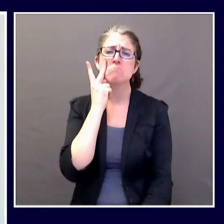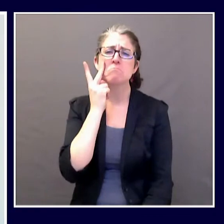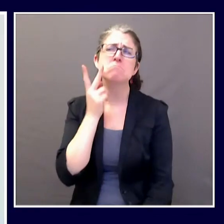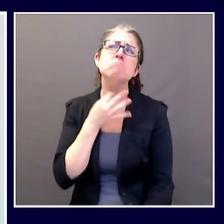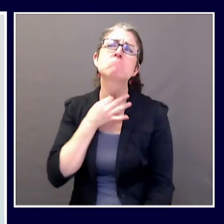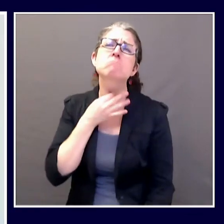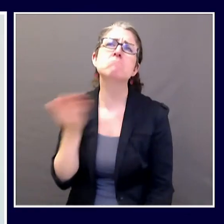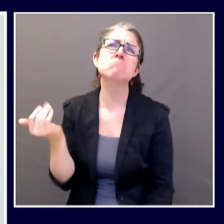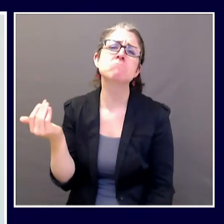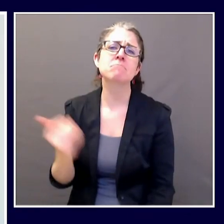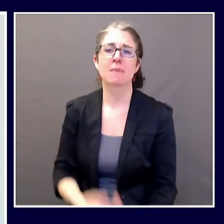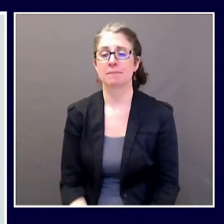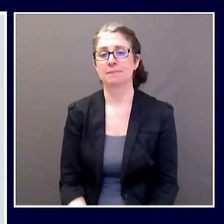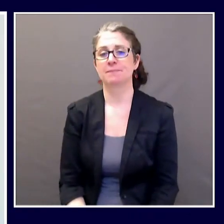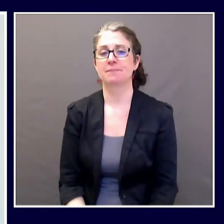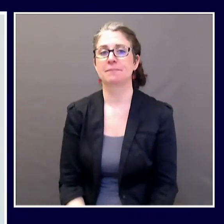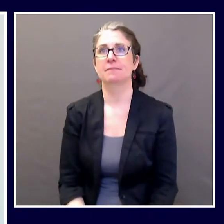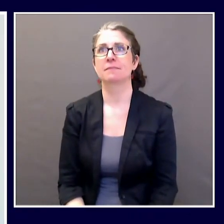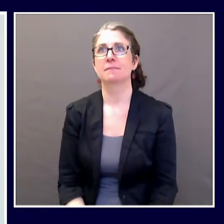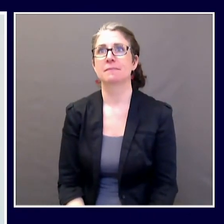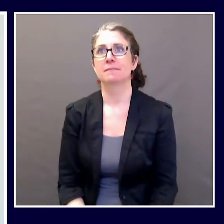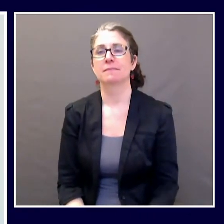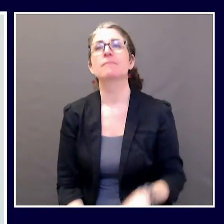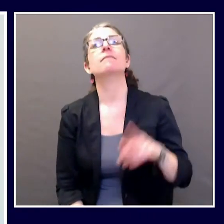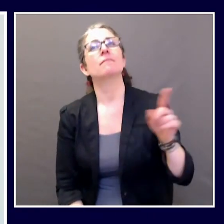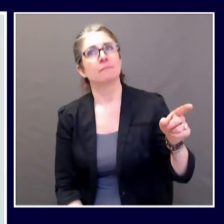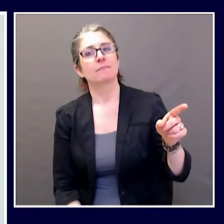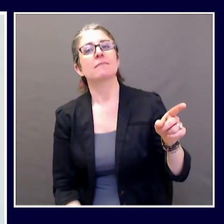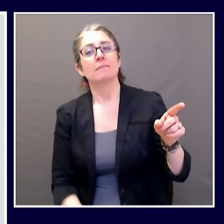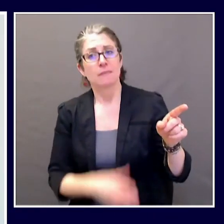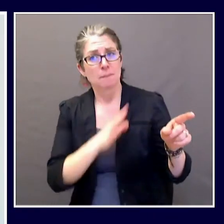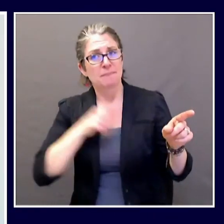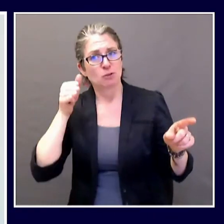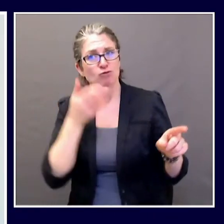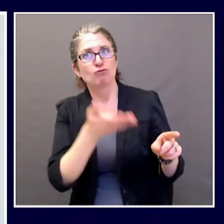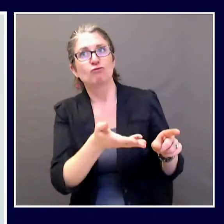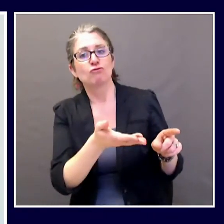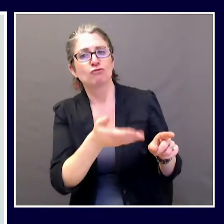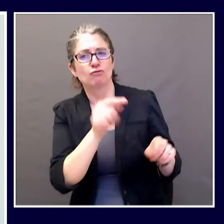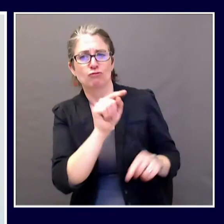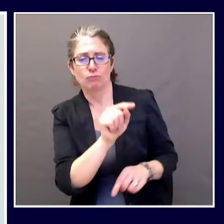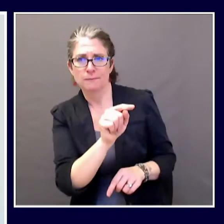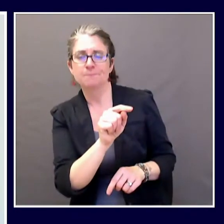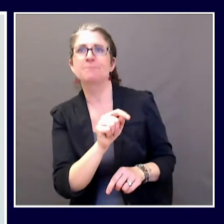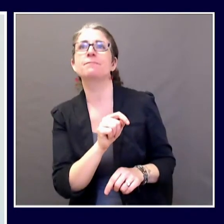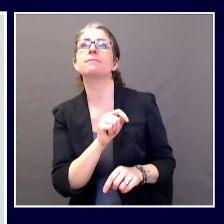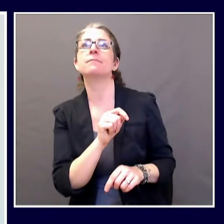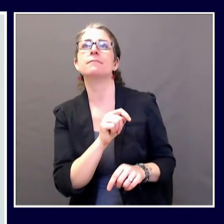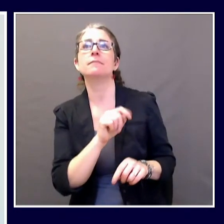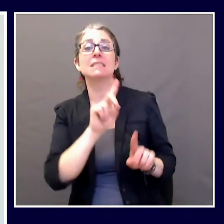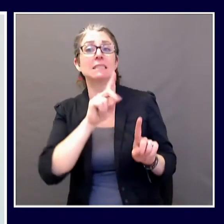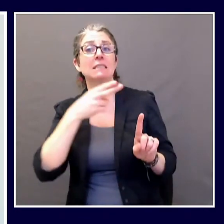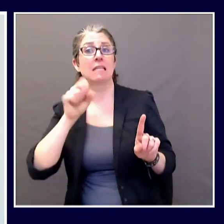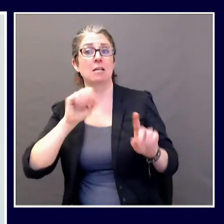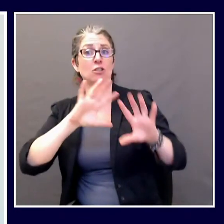considered a healthcare worker or a child care worker or none? I said neither, and why or why